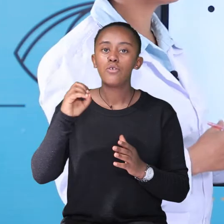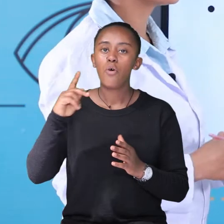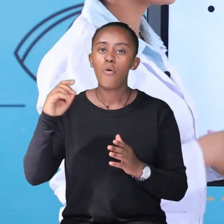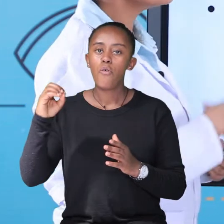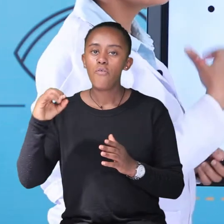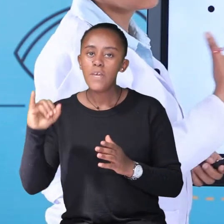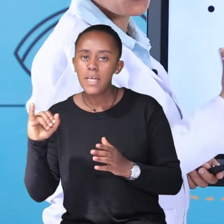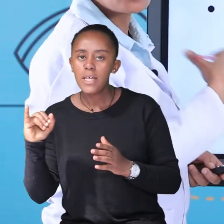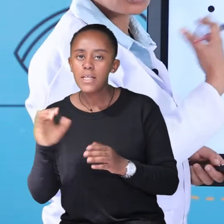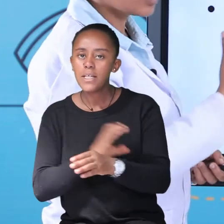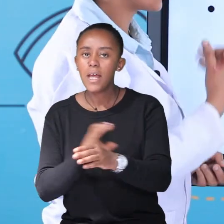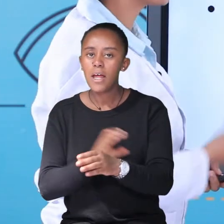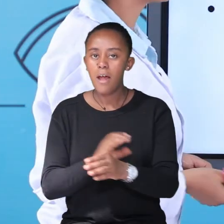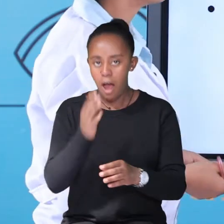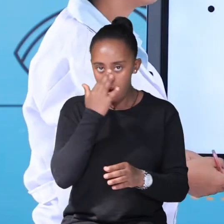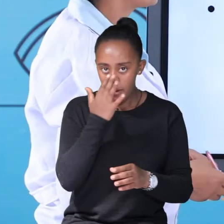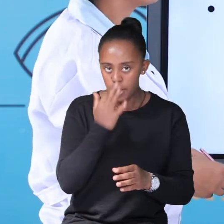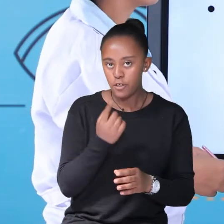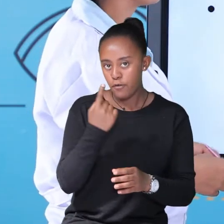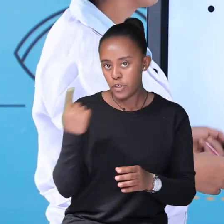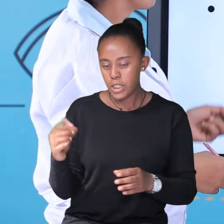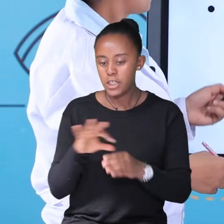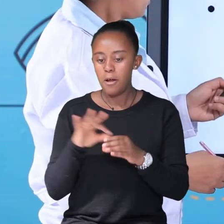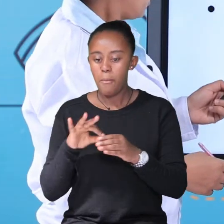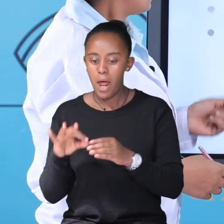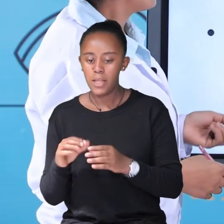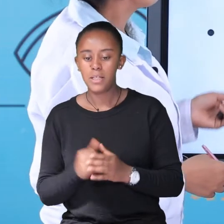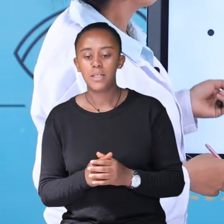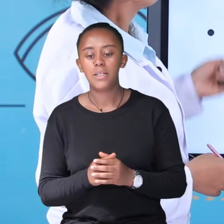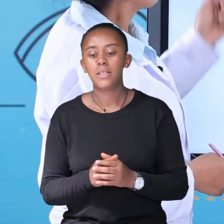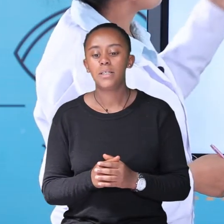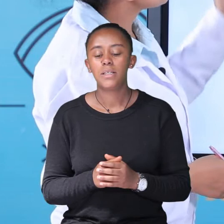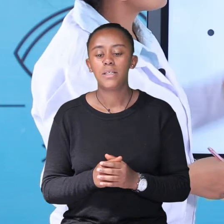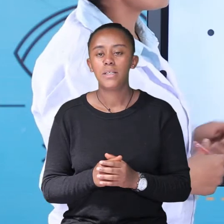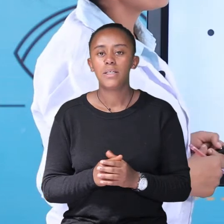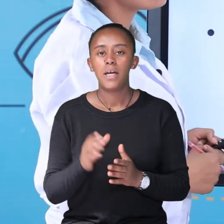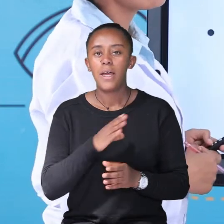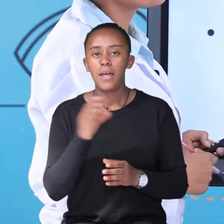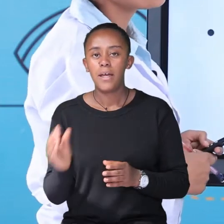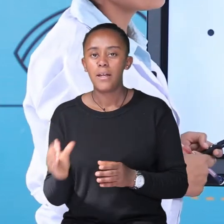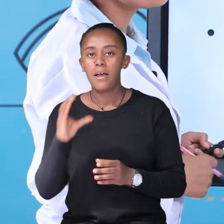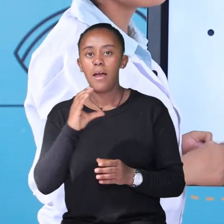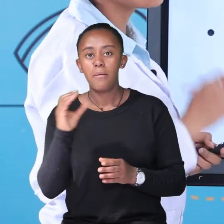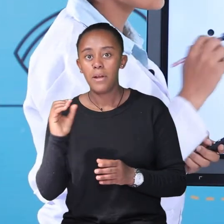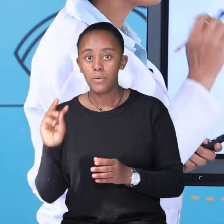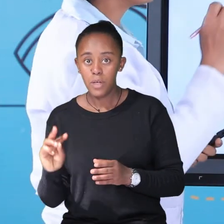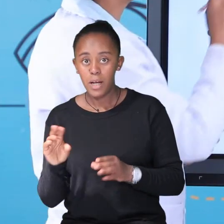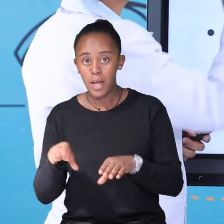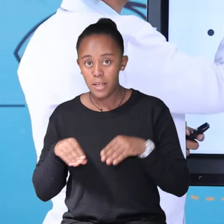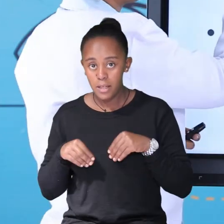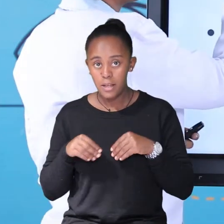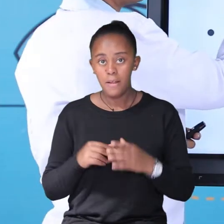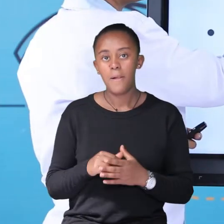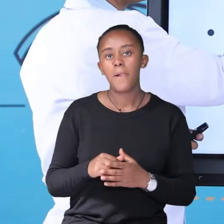of adaptation for such plants. And carbon dioxide acceptor is